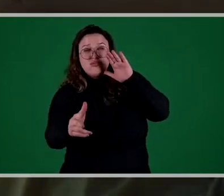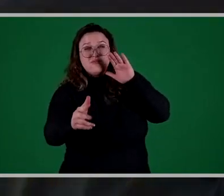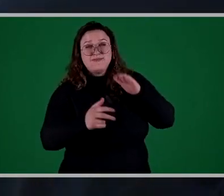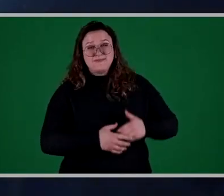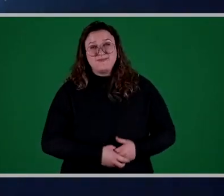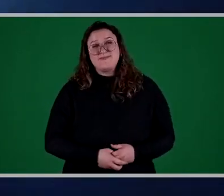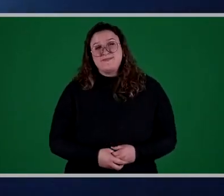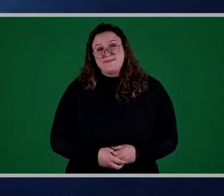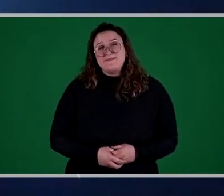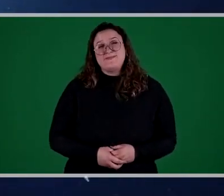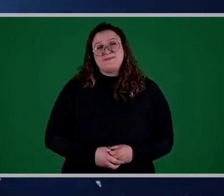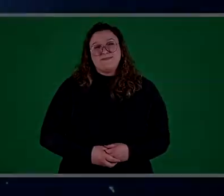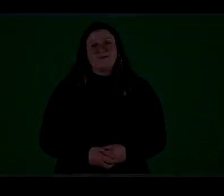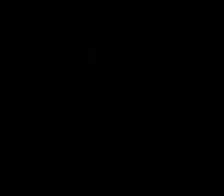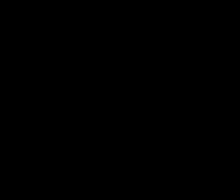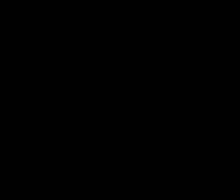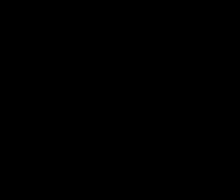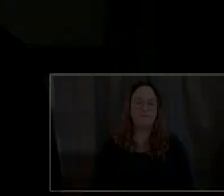sea.